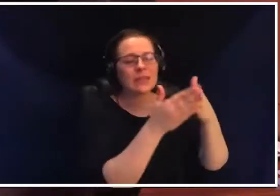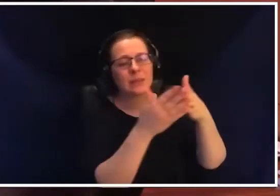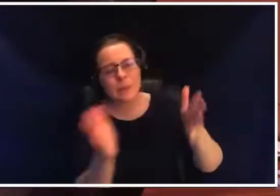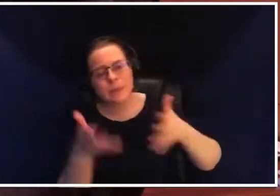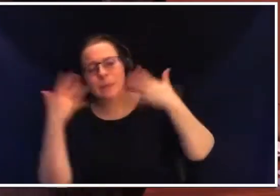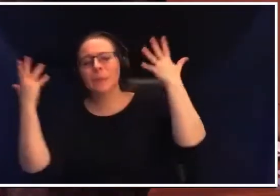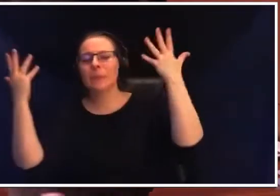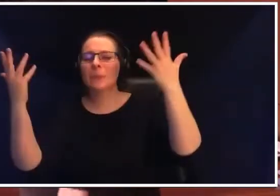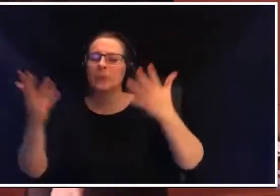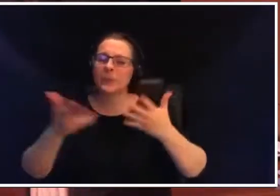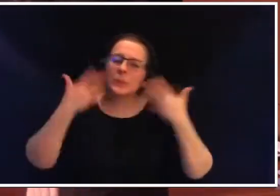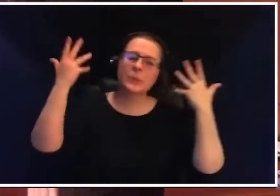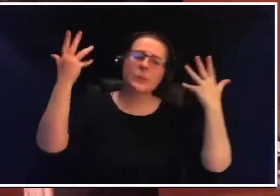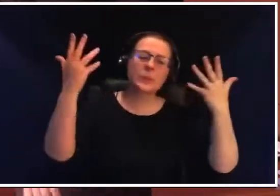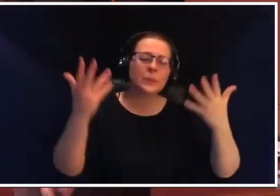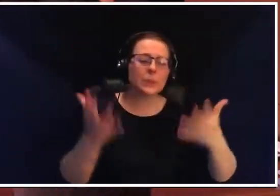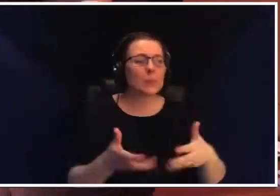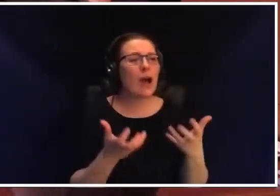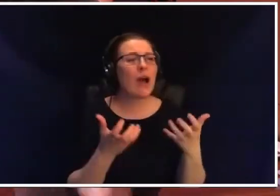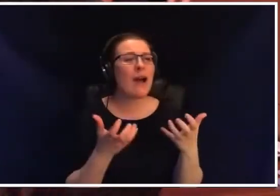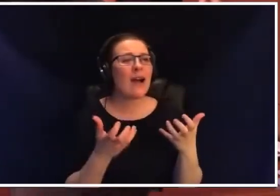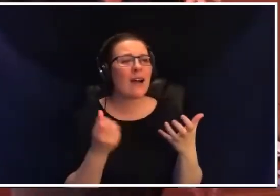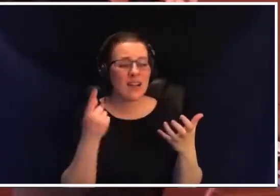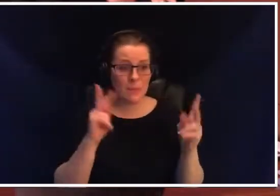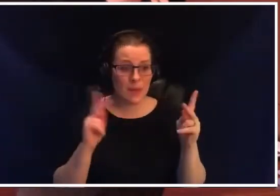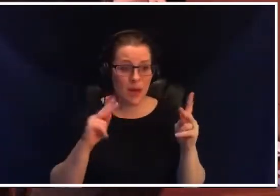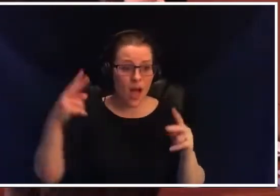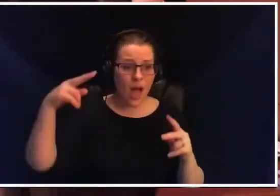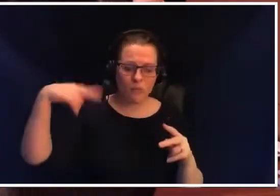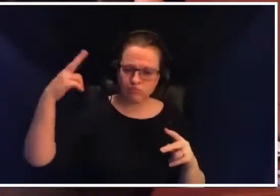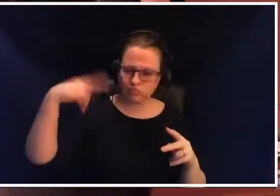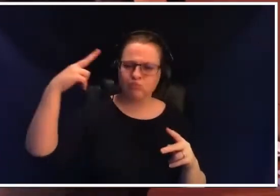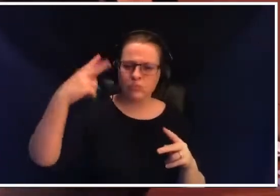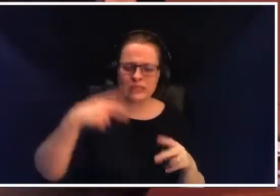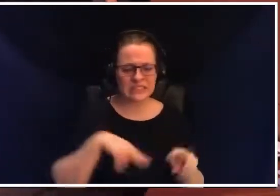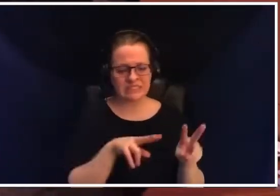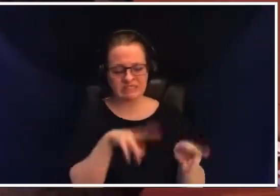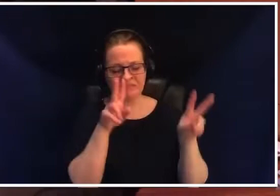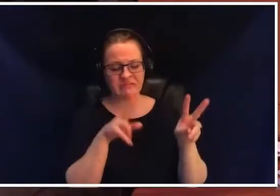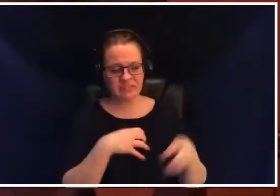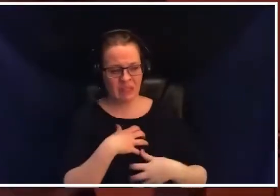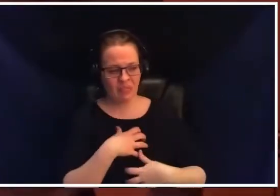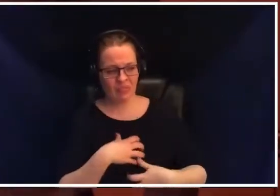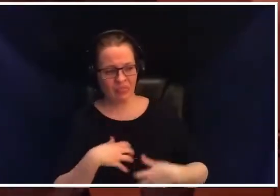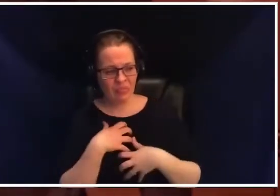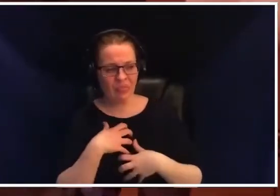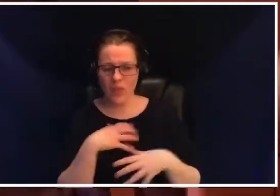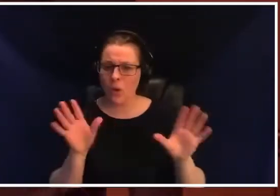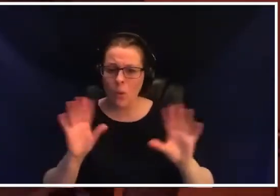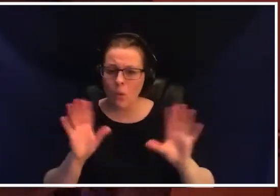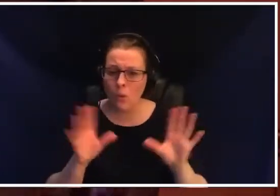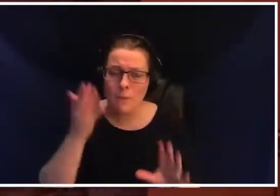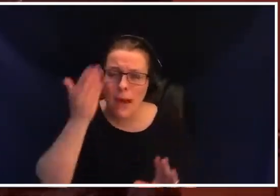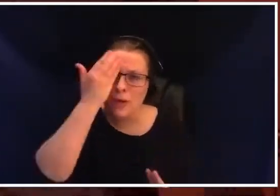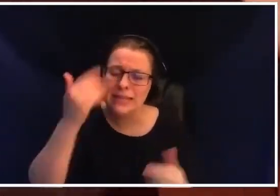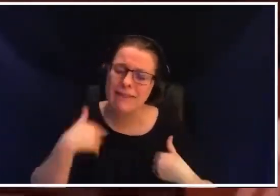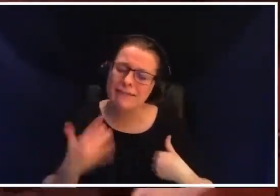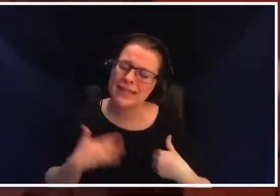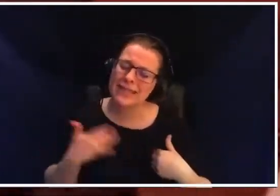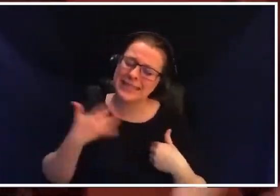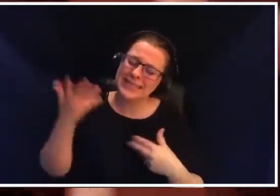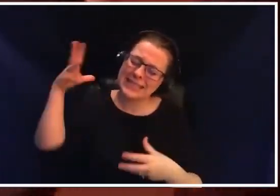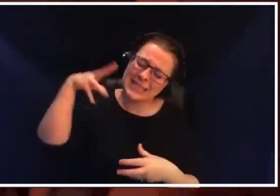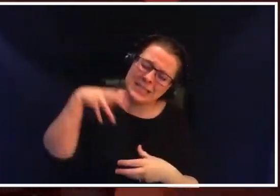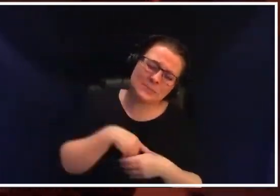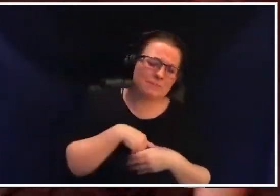earrings. Why are we constantly misunderstood? You know, pirates have feelings